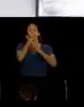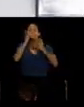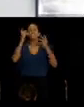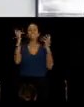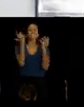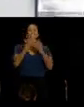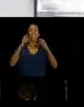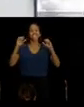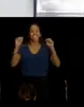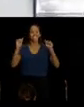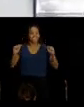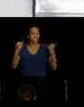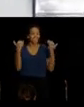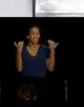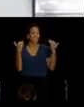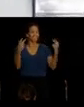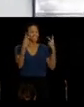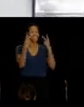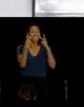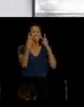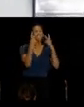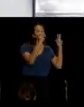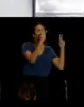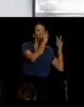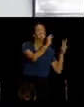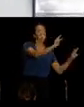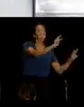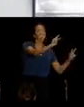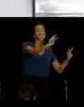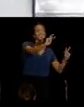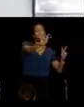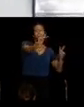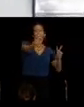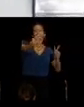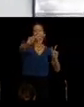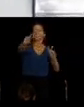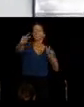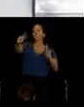Oh, say, can you